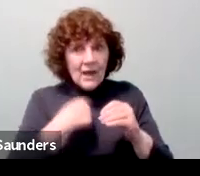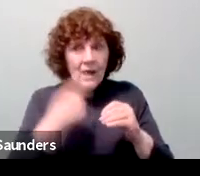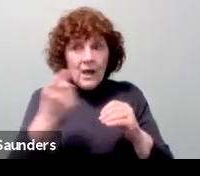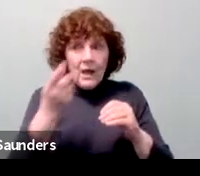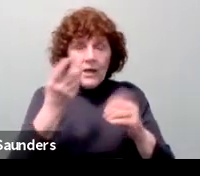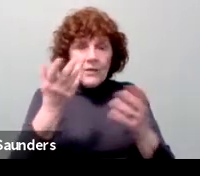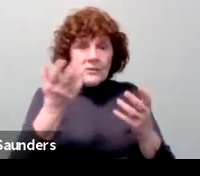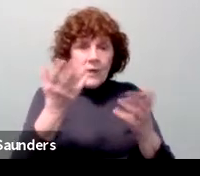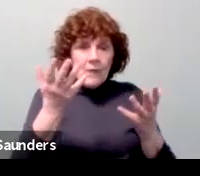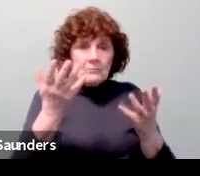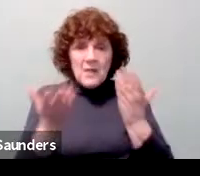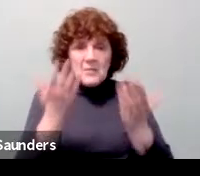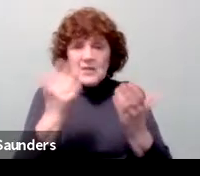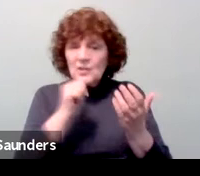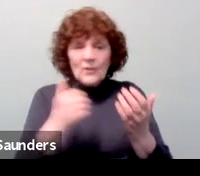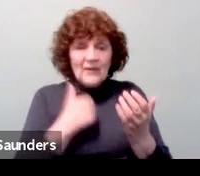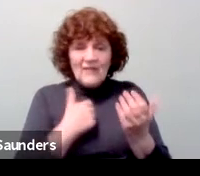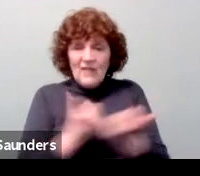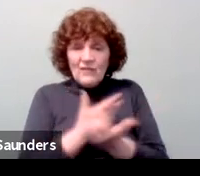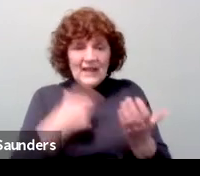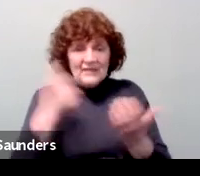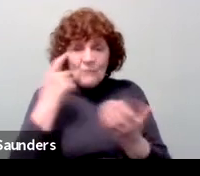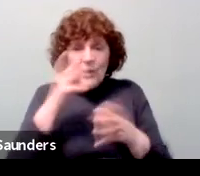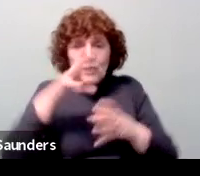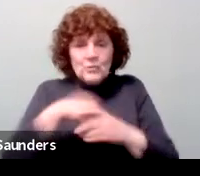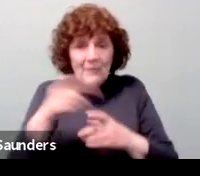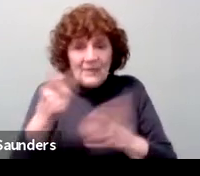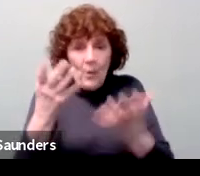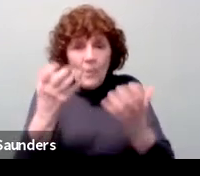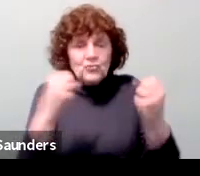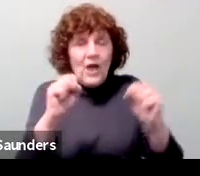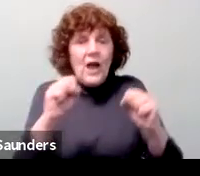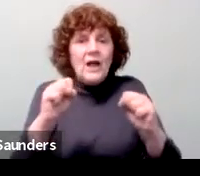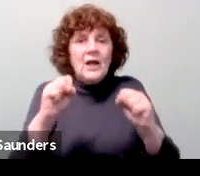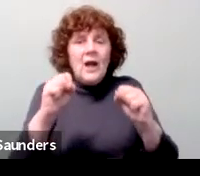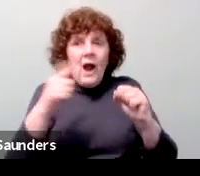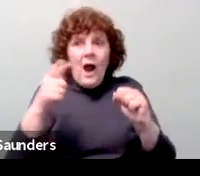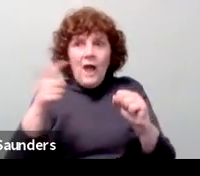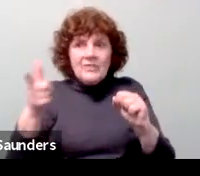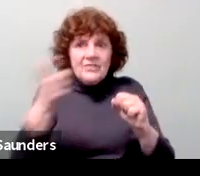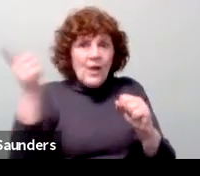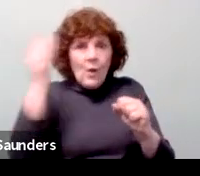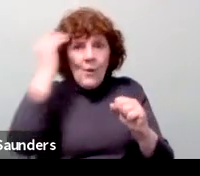knows, everything I need, but they certainly are going to give it a shot. I'm on the radar screen. I matter.